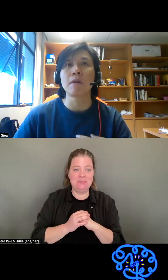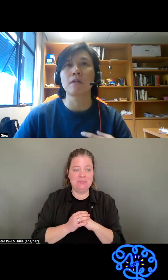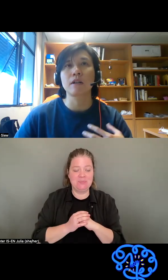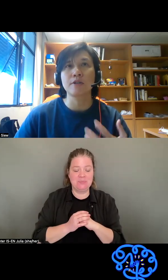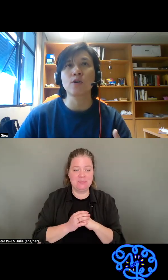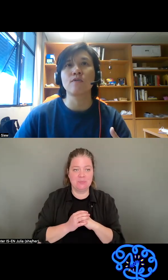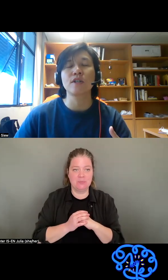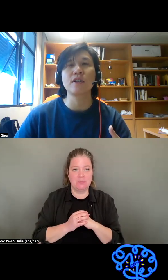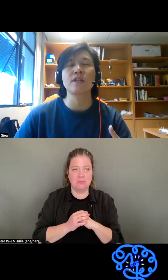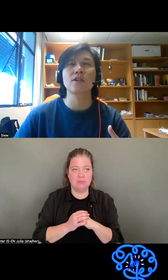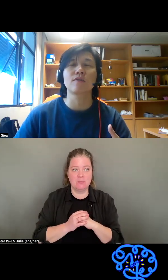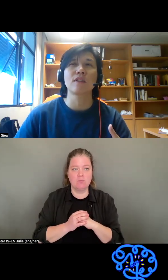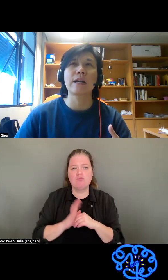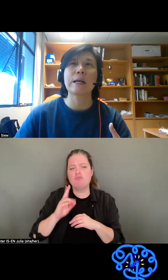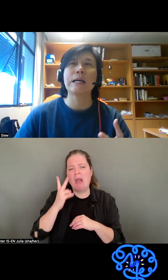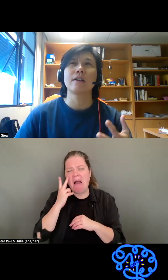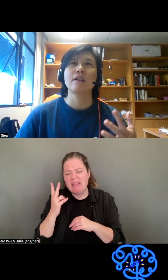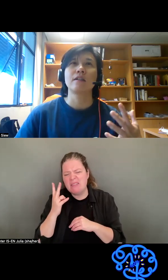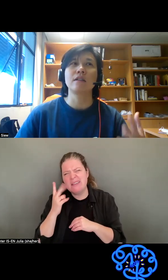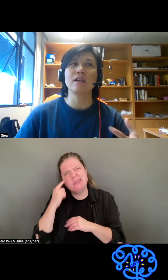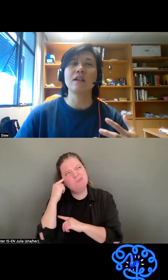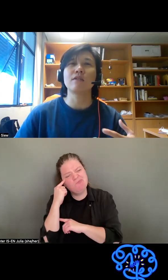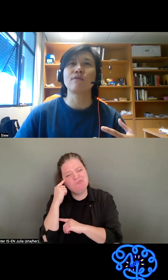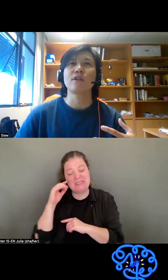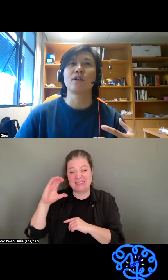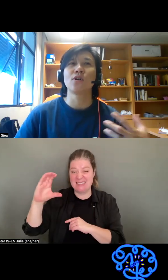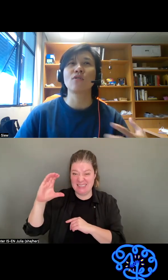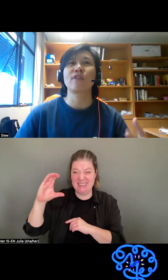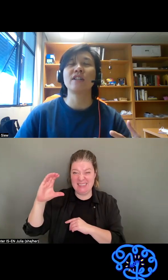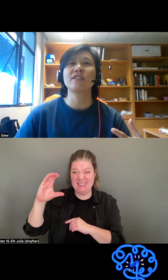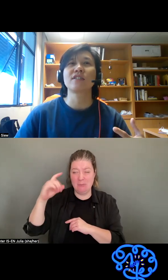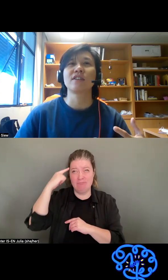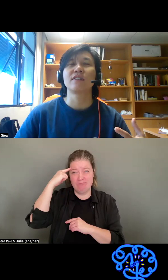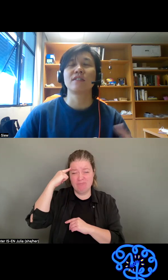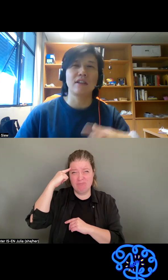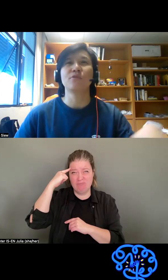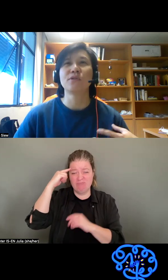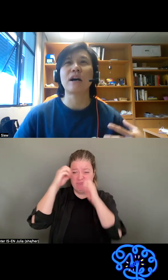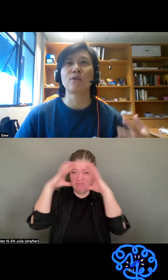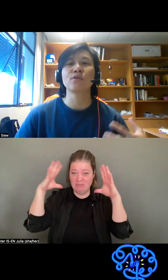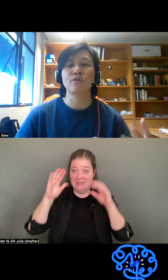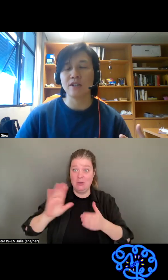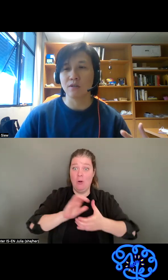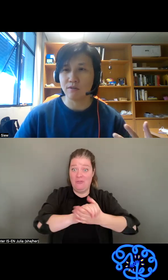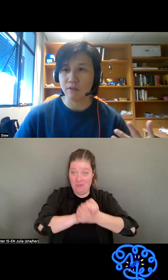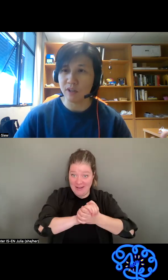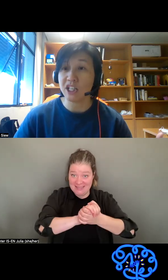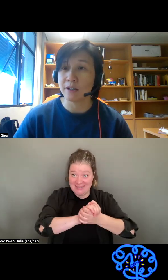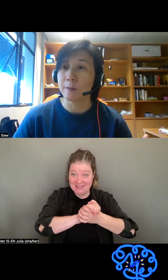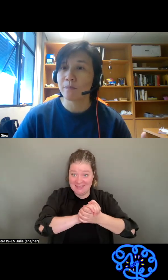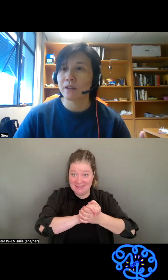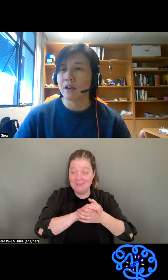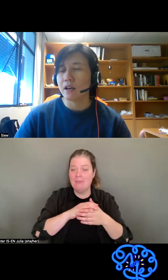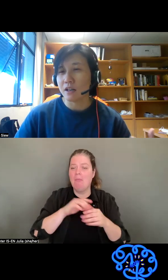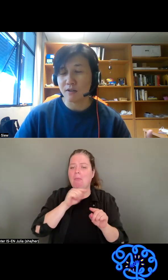thinking about clustering coefficient is sort of like thinking if your friends that you know are also friends with each